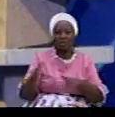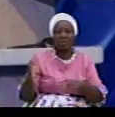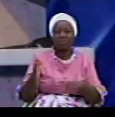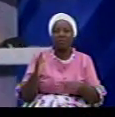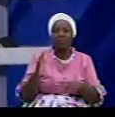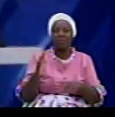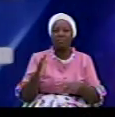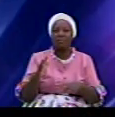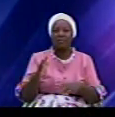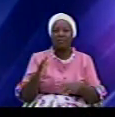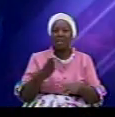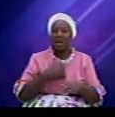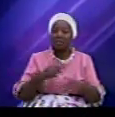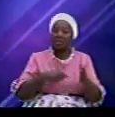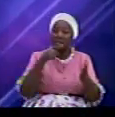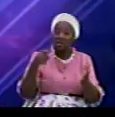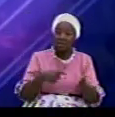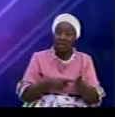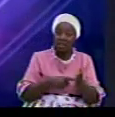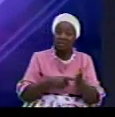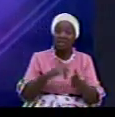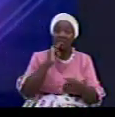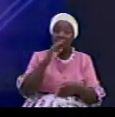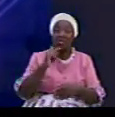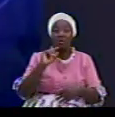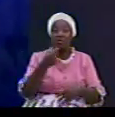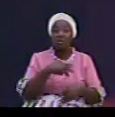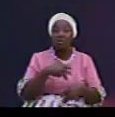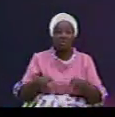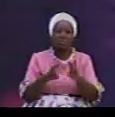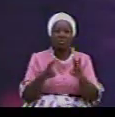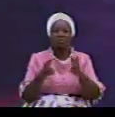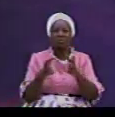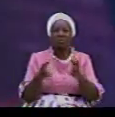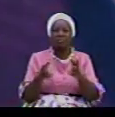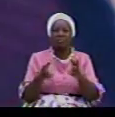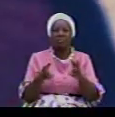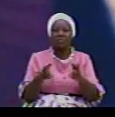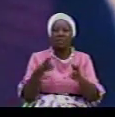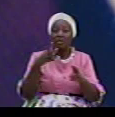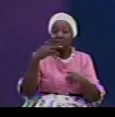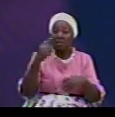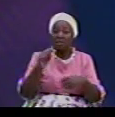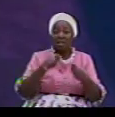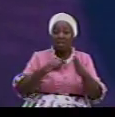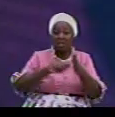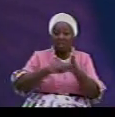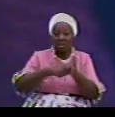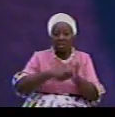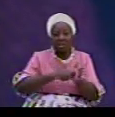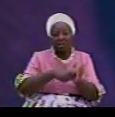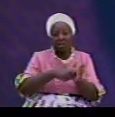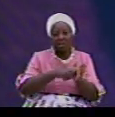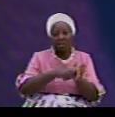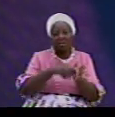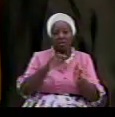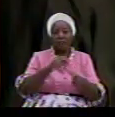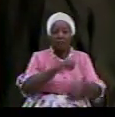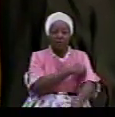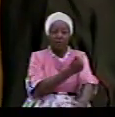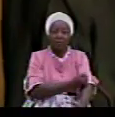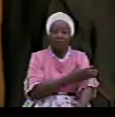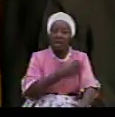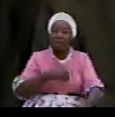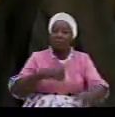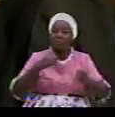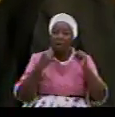And this is the only way, the key of authority and power of